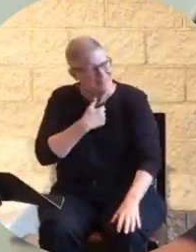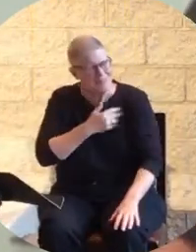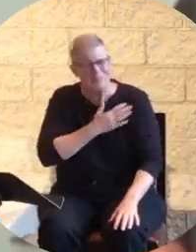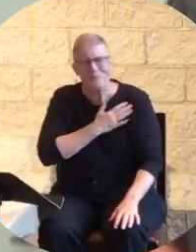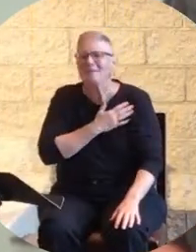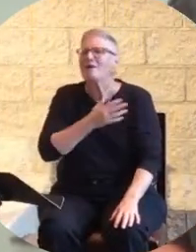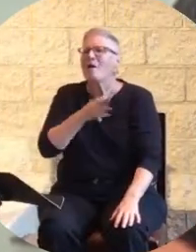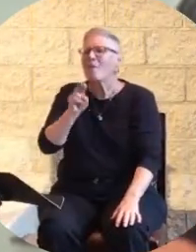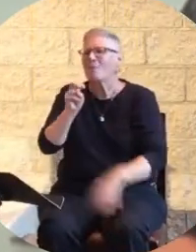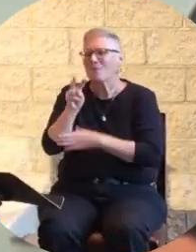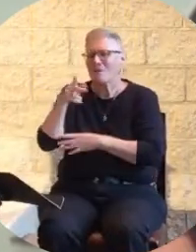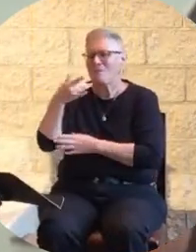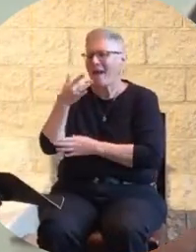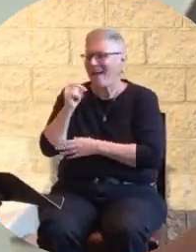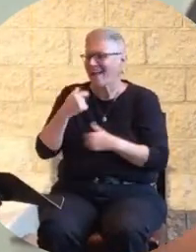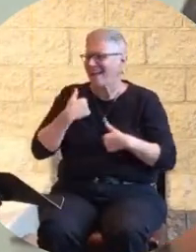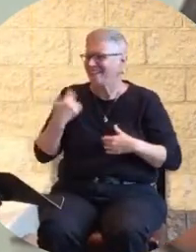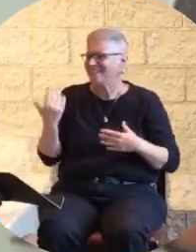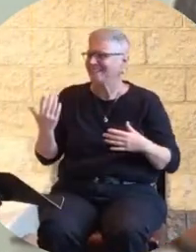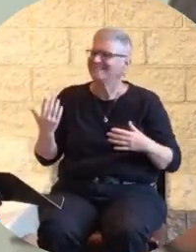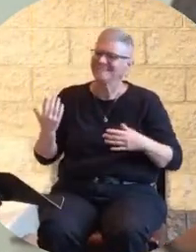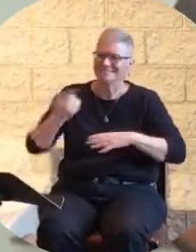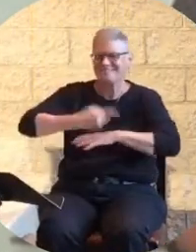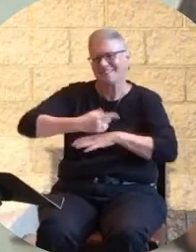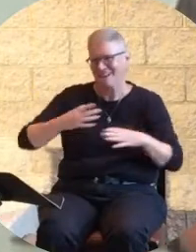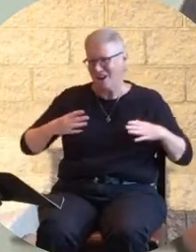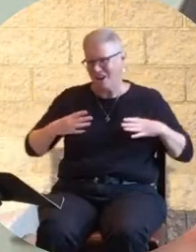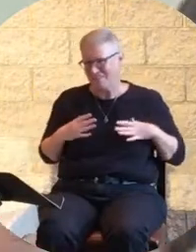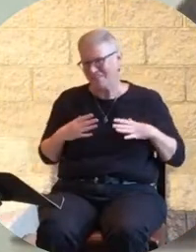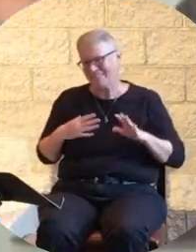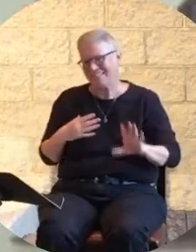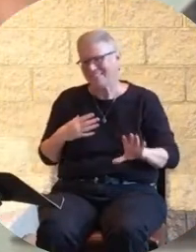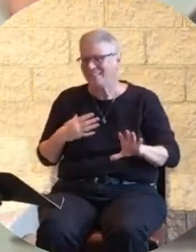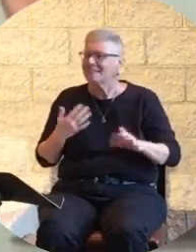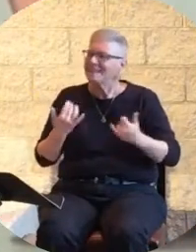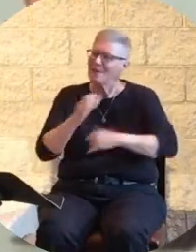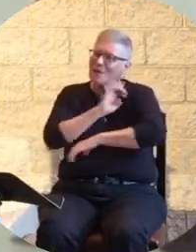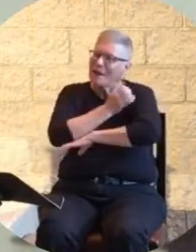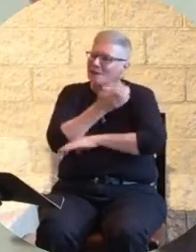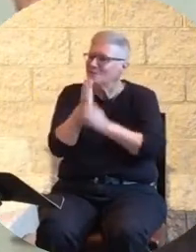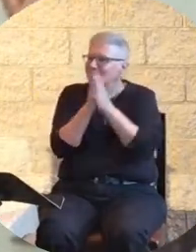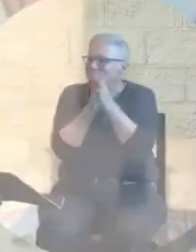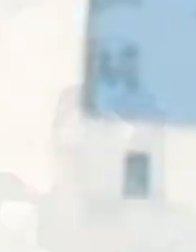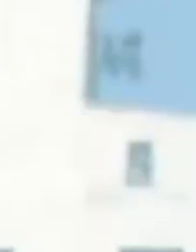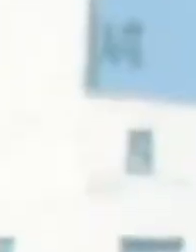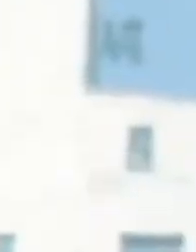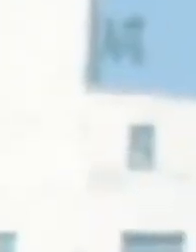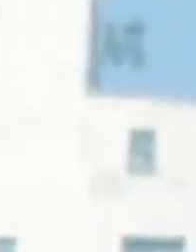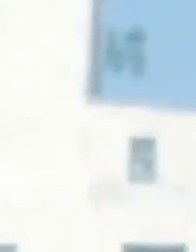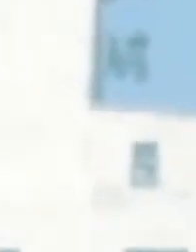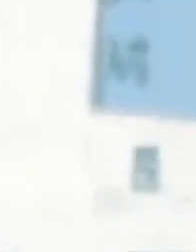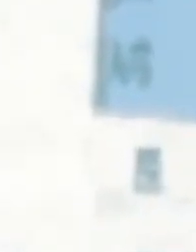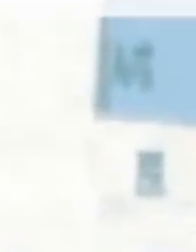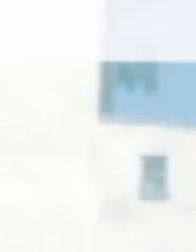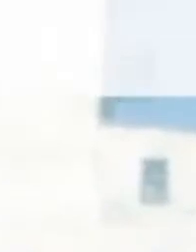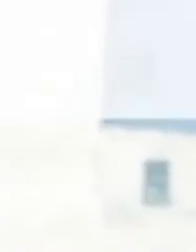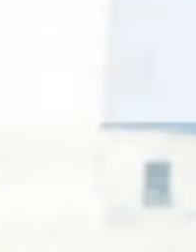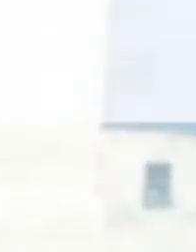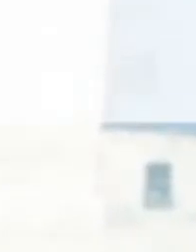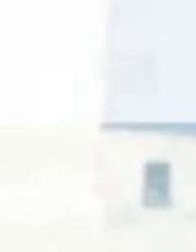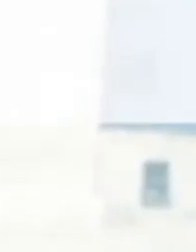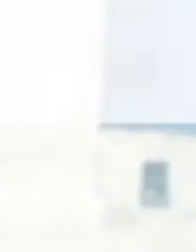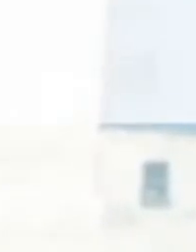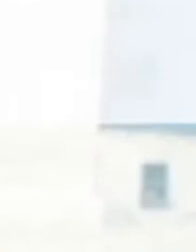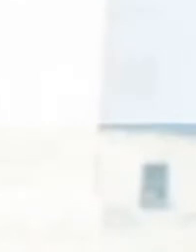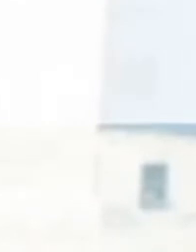off, he's still here. So let's get some energy in our hands and affirm together. Divine